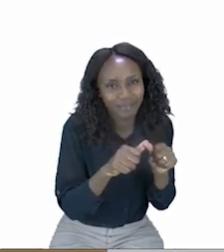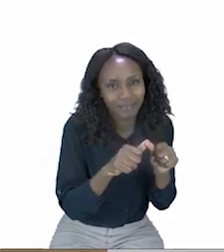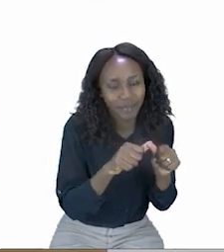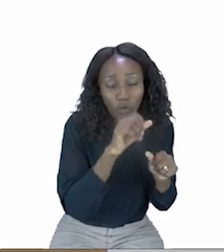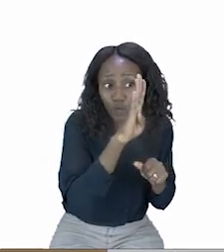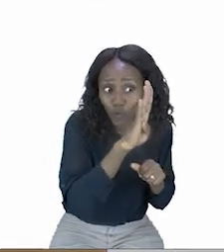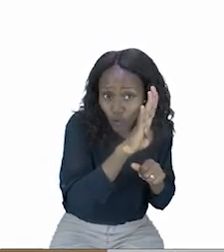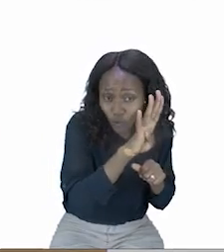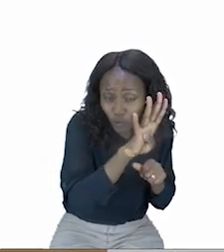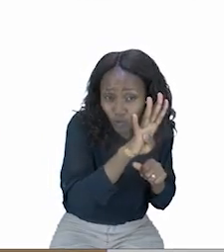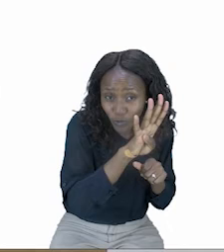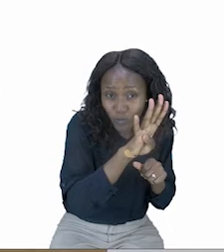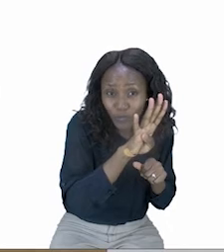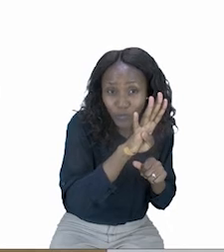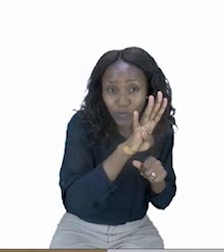4,